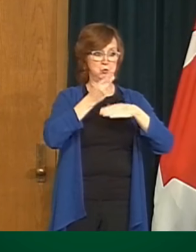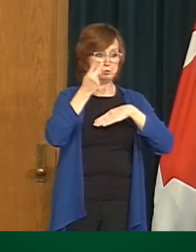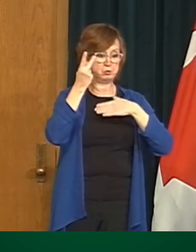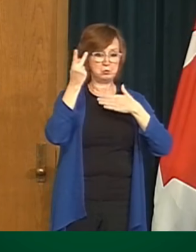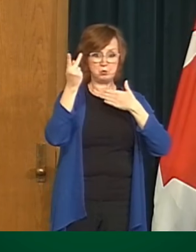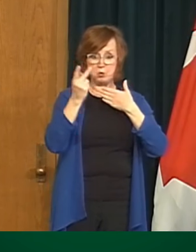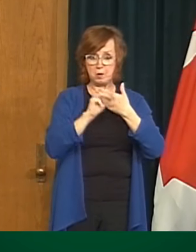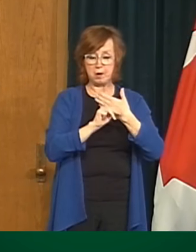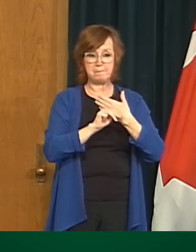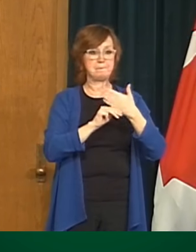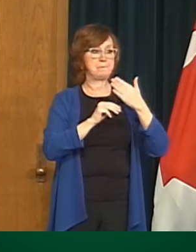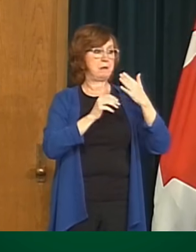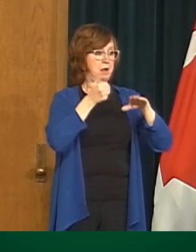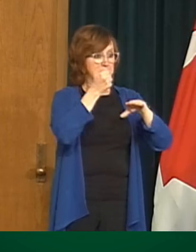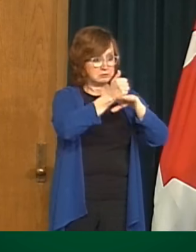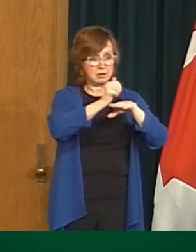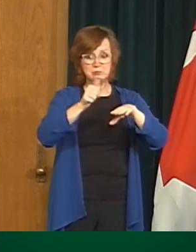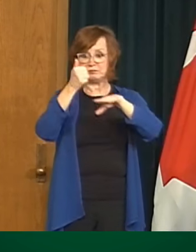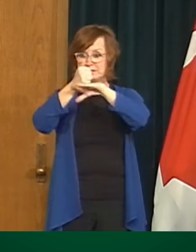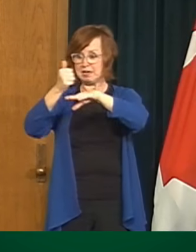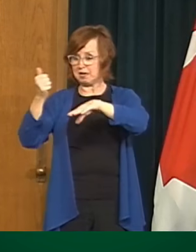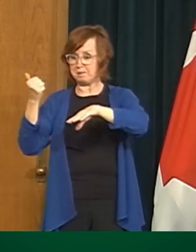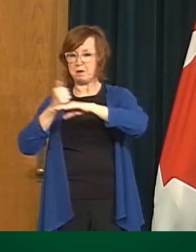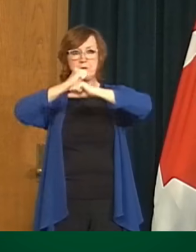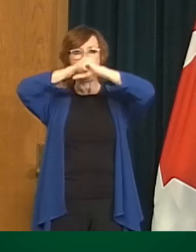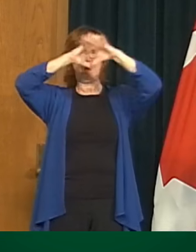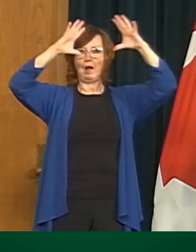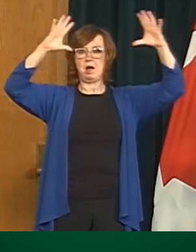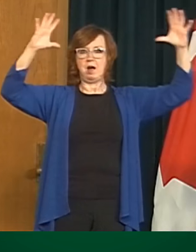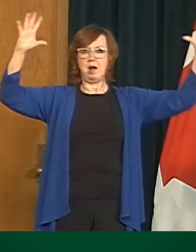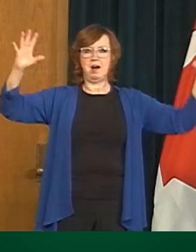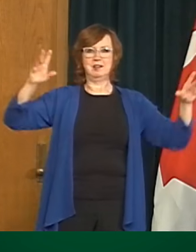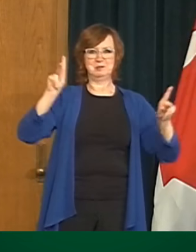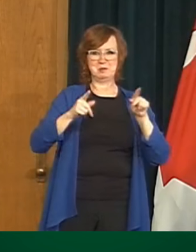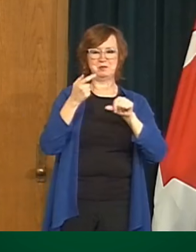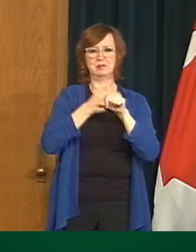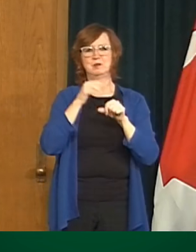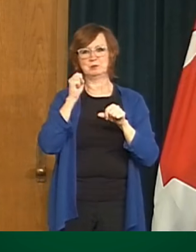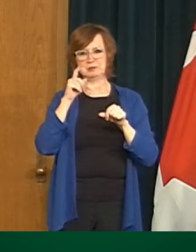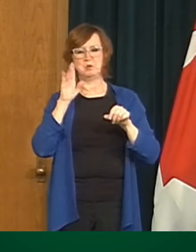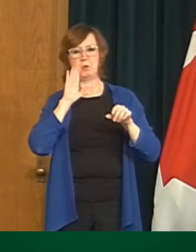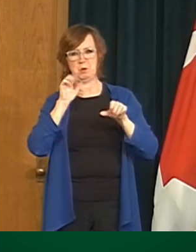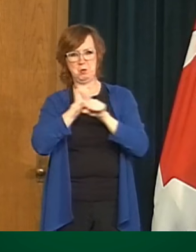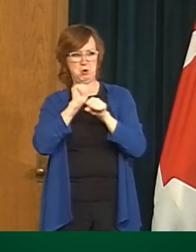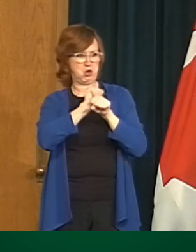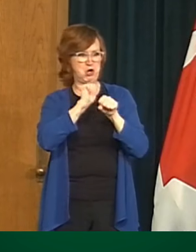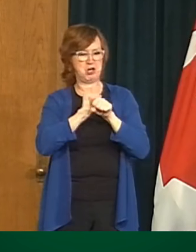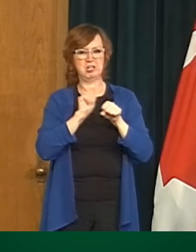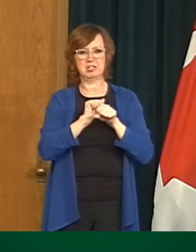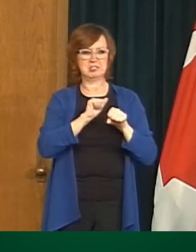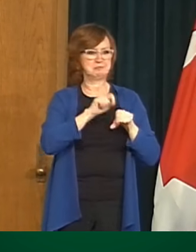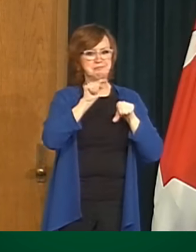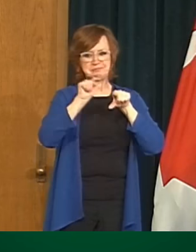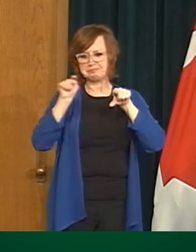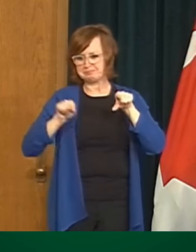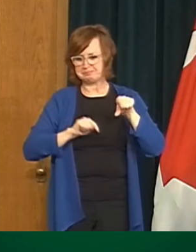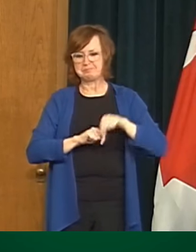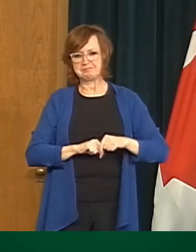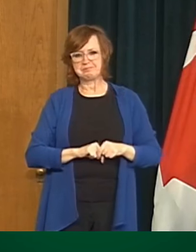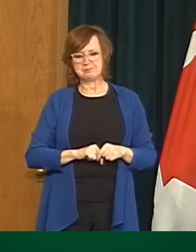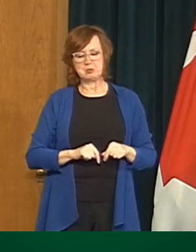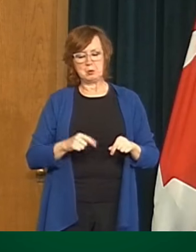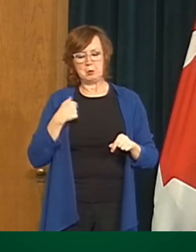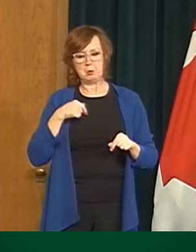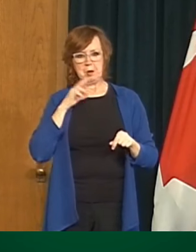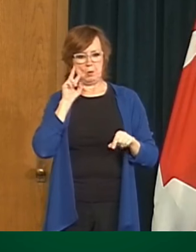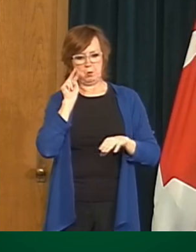recovery of the economy here in Saskatchewan. And so I think we have the tools in place to be able to do that. Priority Saskatchewan will be keeping a very, very close